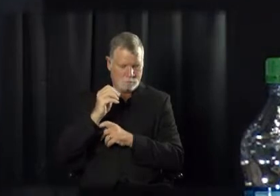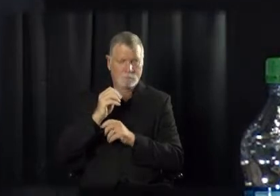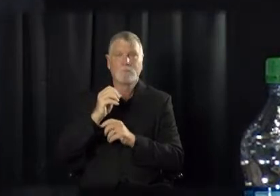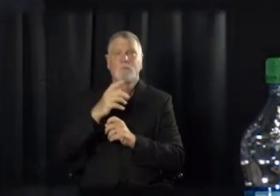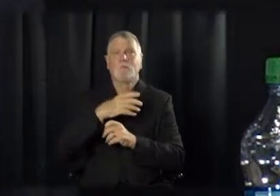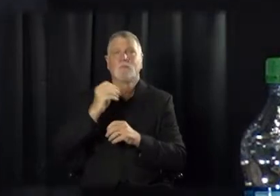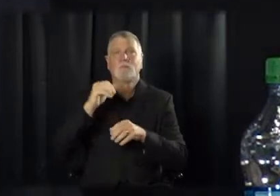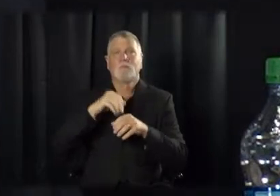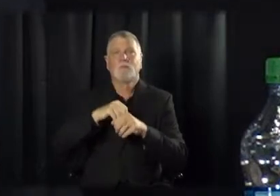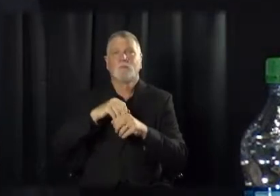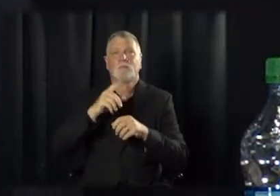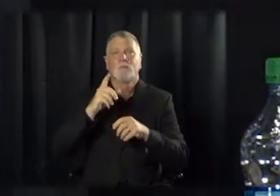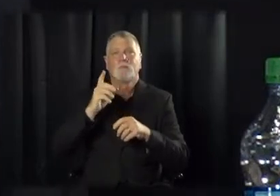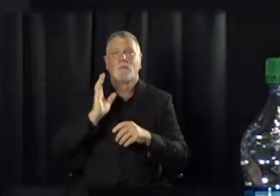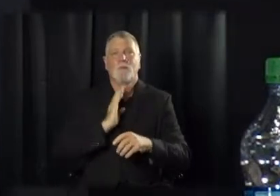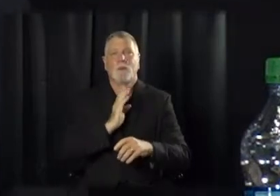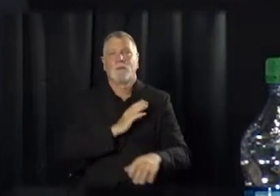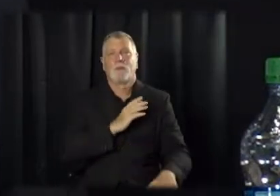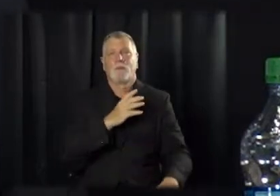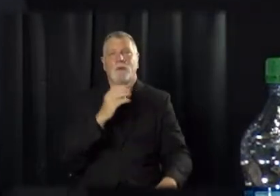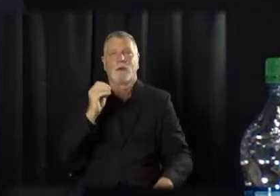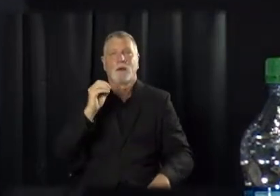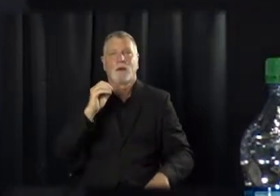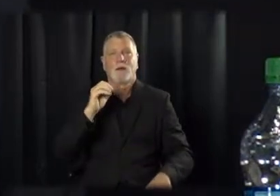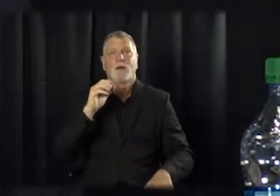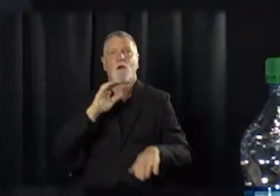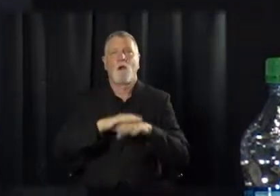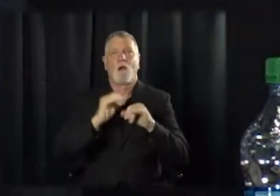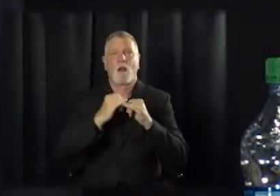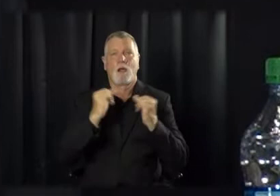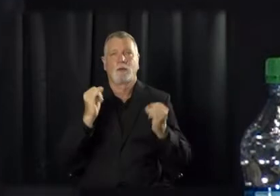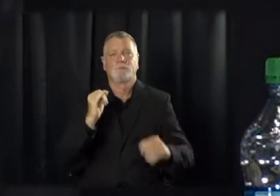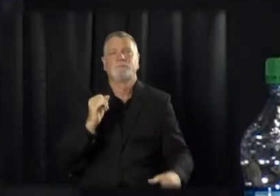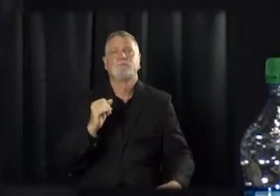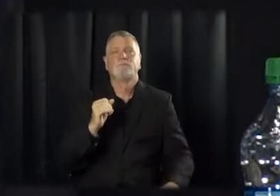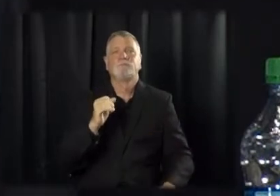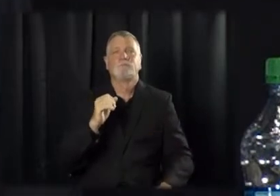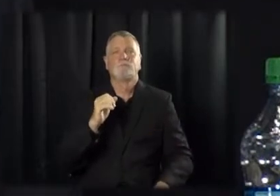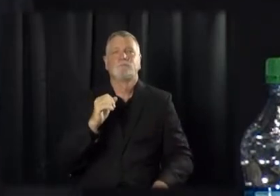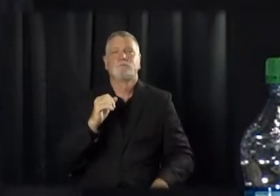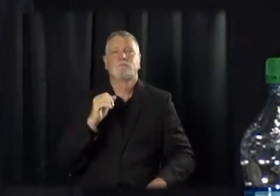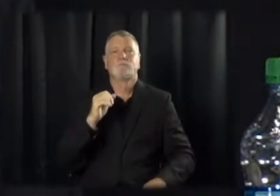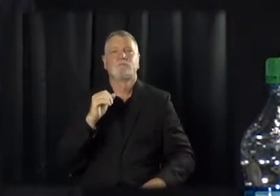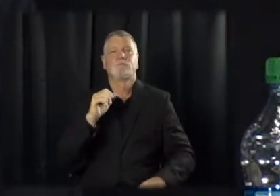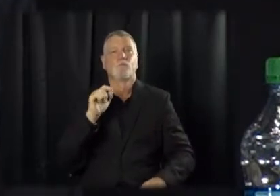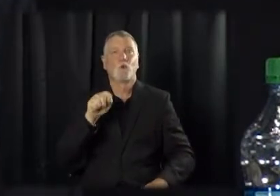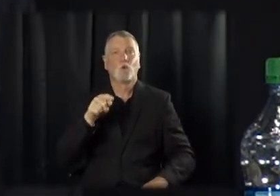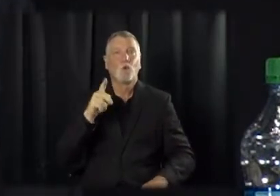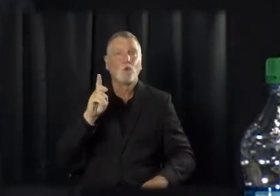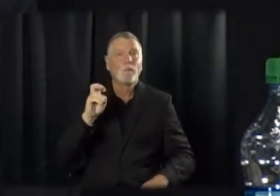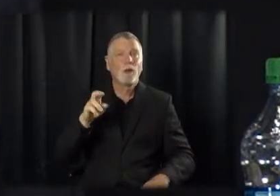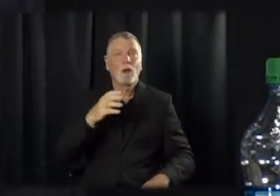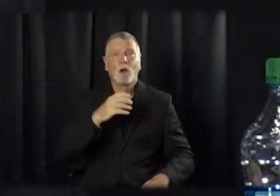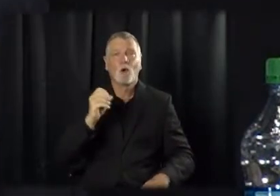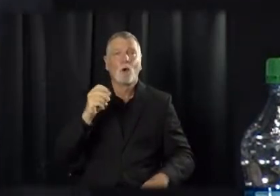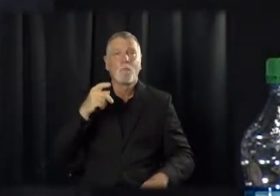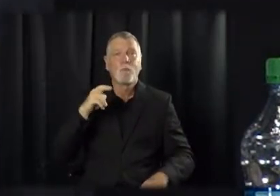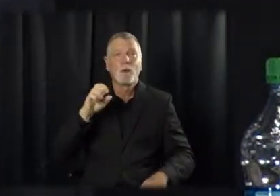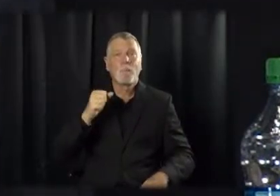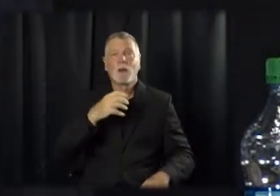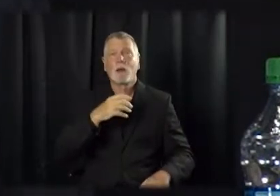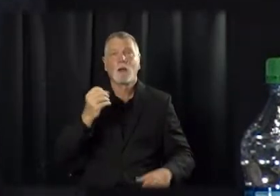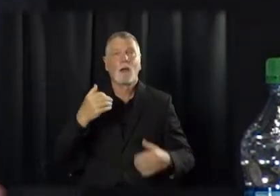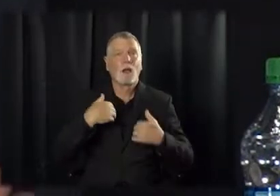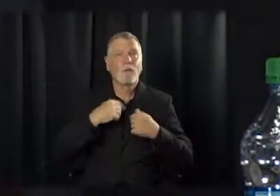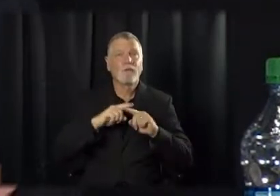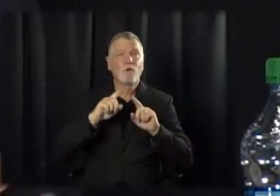board members in person or online. So with either UPR or Prepa, are